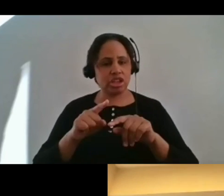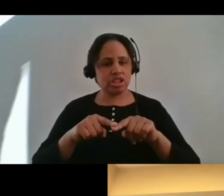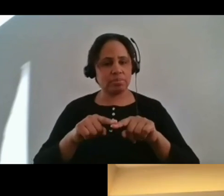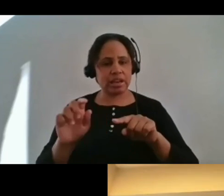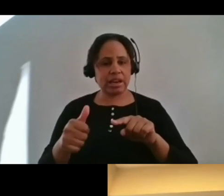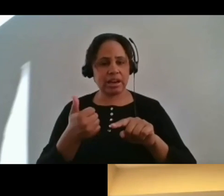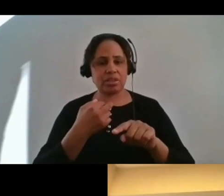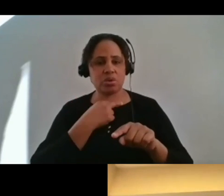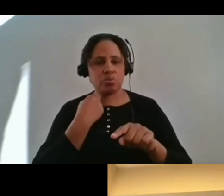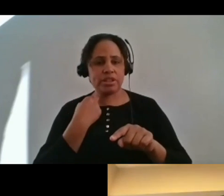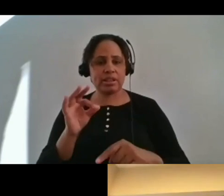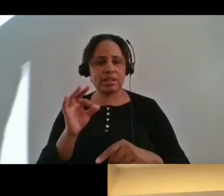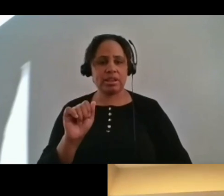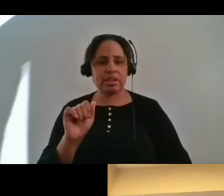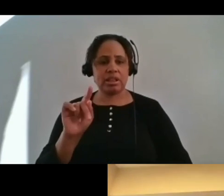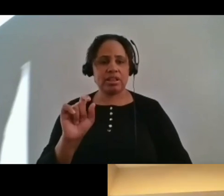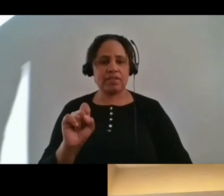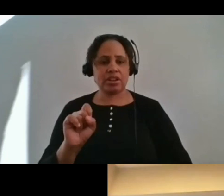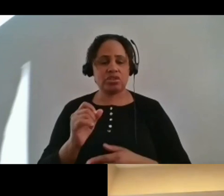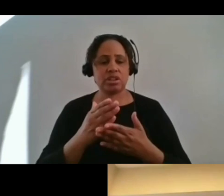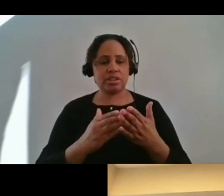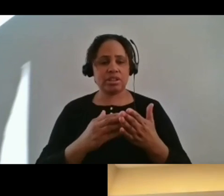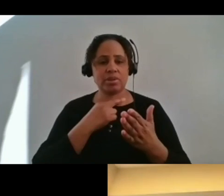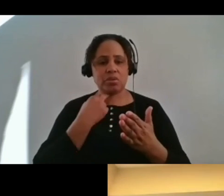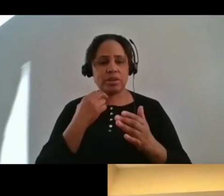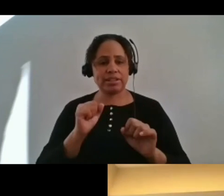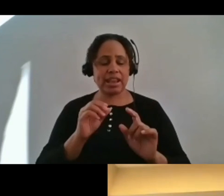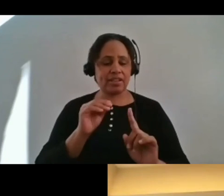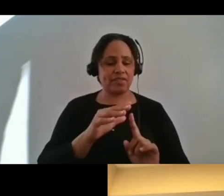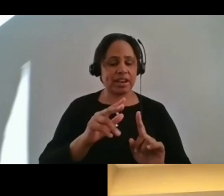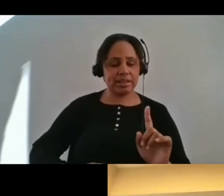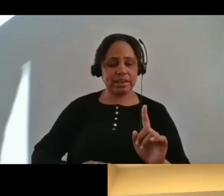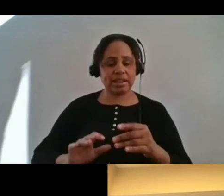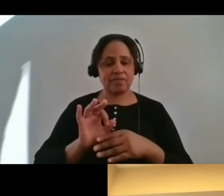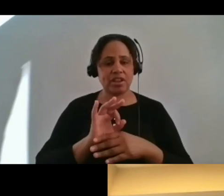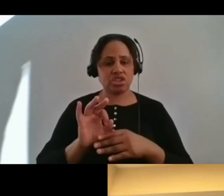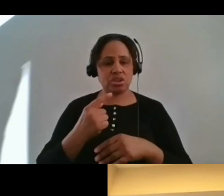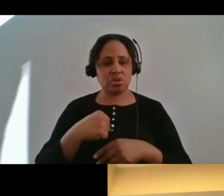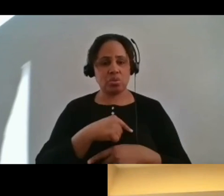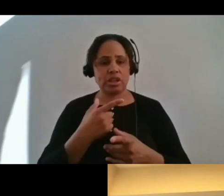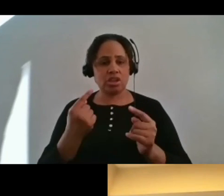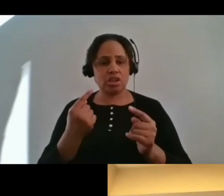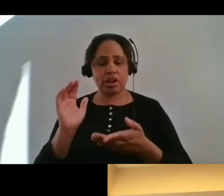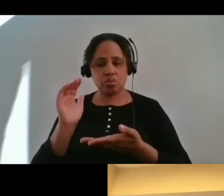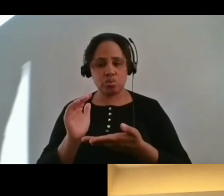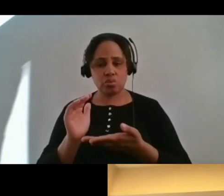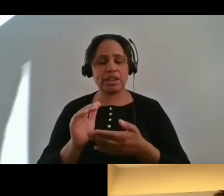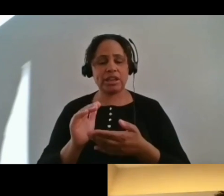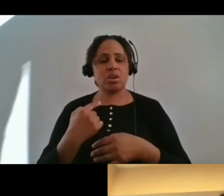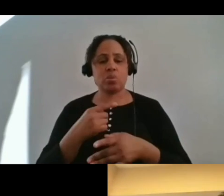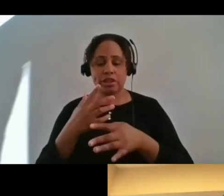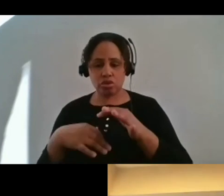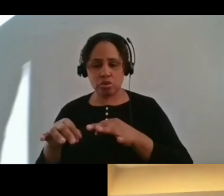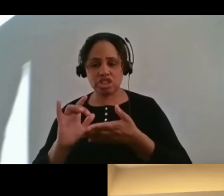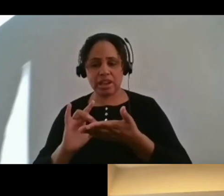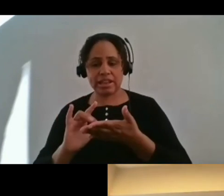factors. Some of these medications can affect your kidney function in the long term, so we try to wean those. We switch. And so people are doing